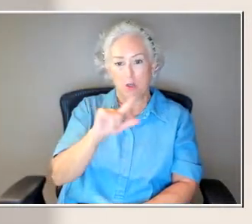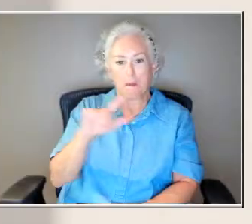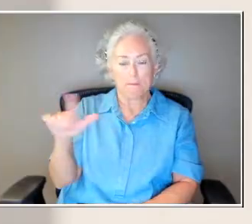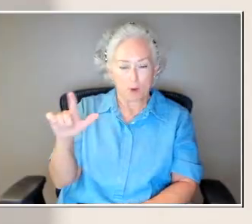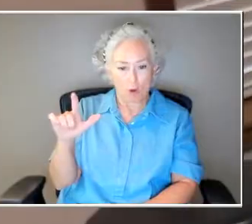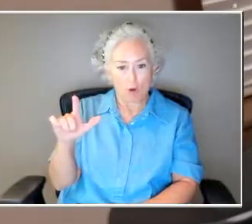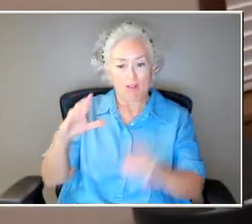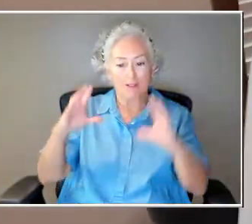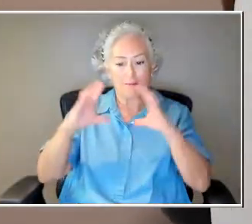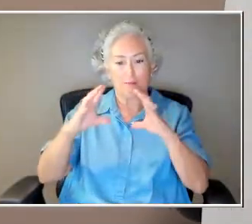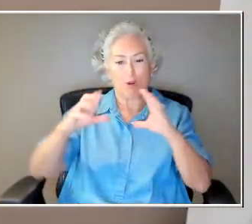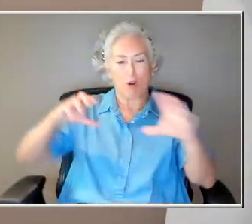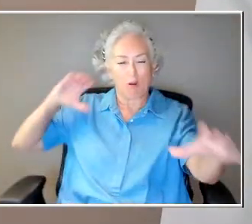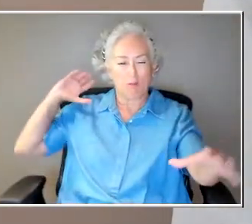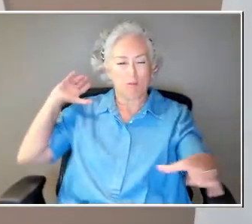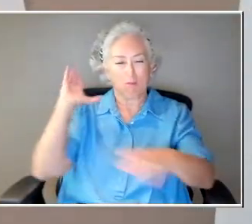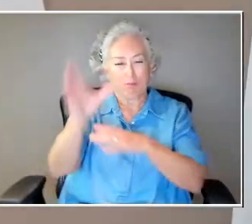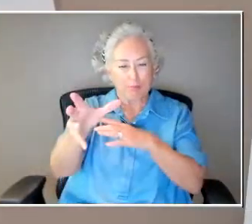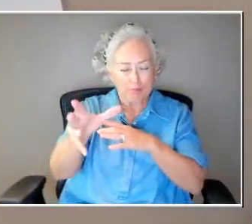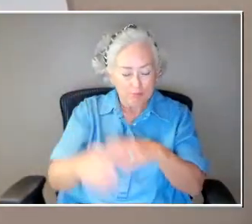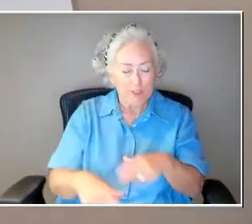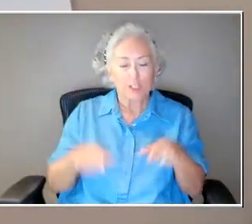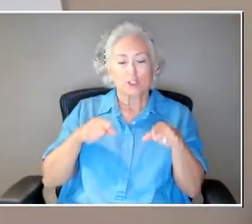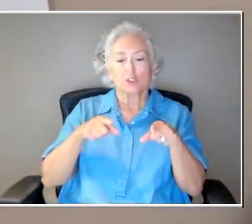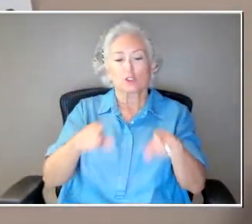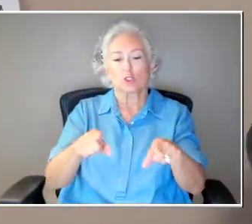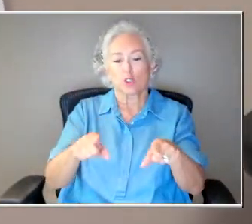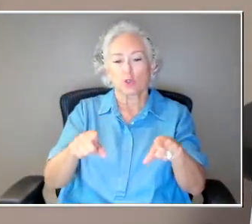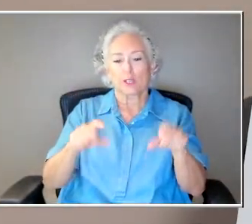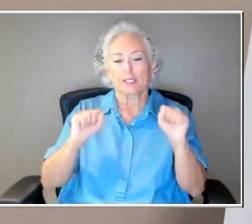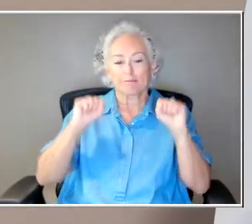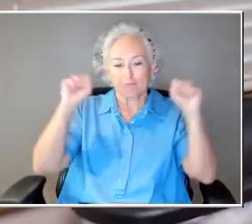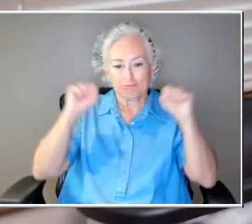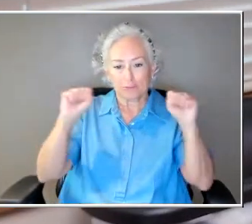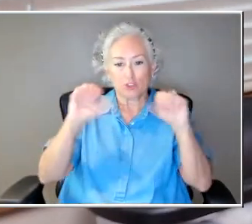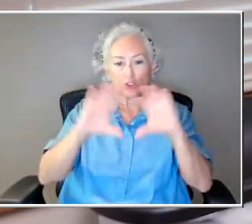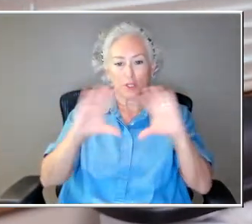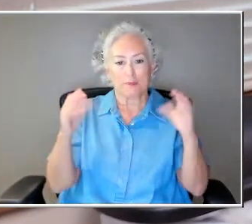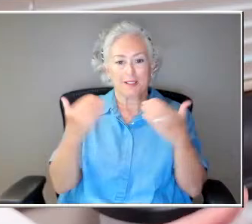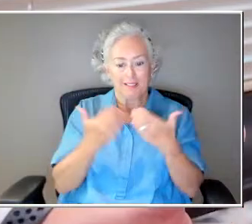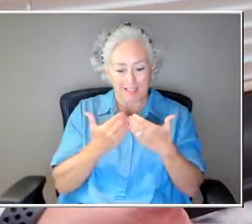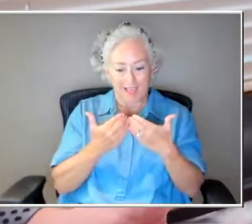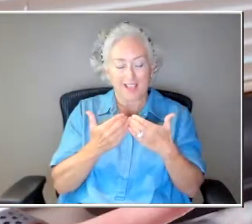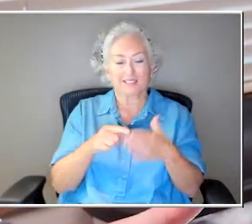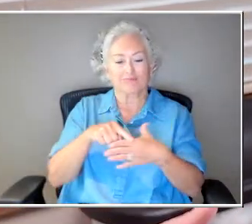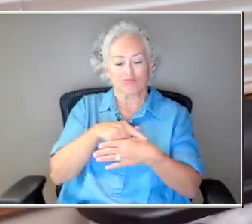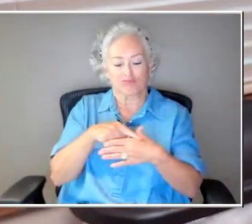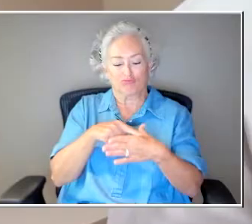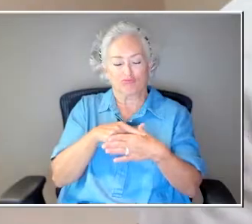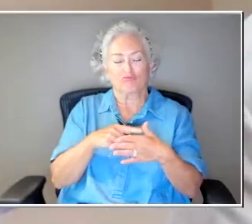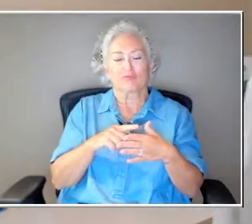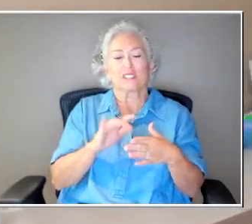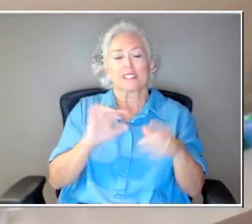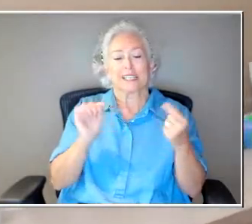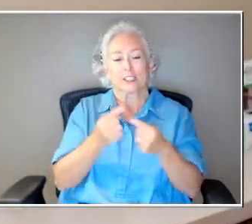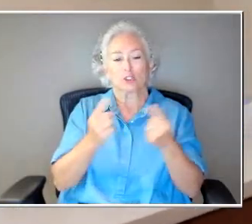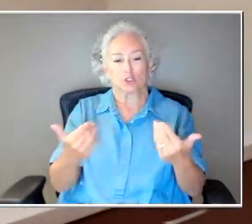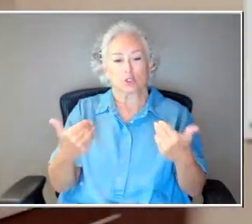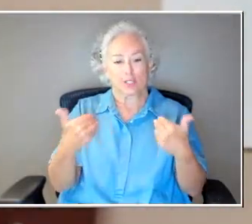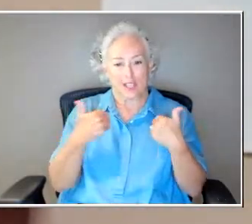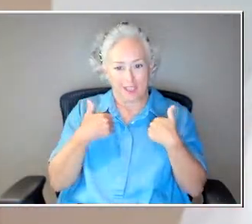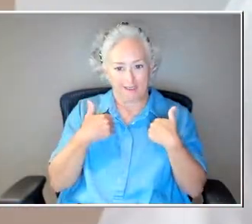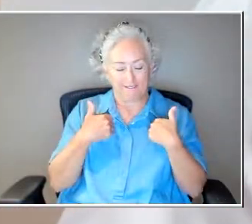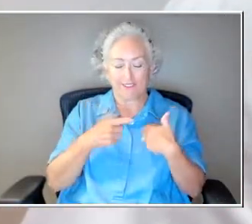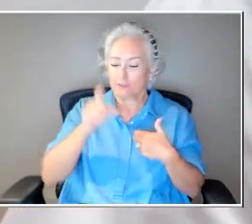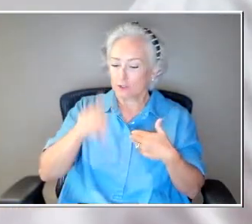his thumb. Dr. Dagg knew this time surgery was inevitable, and that Cohen was counting on him to get him back in the